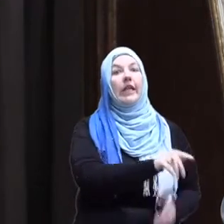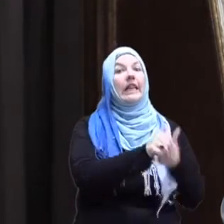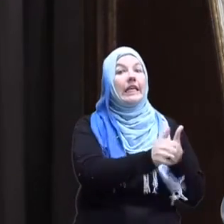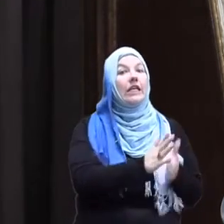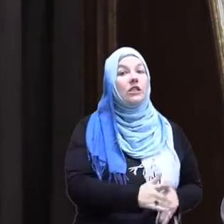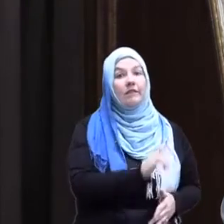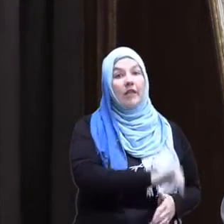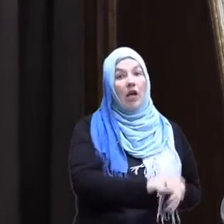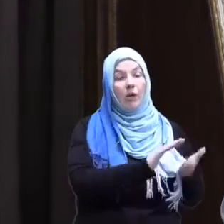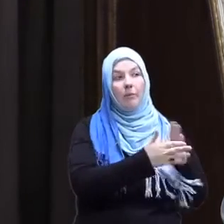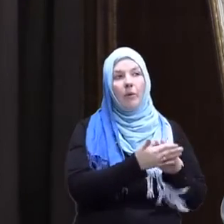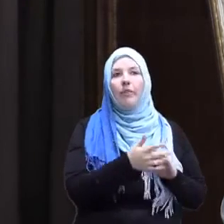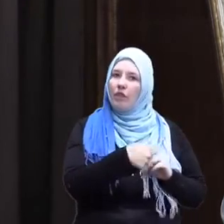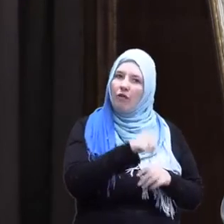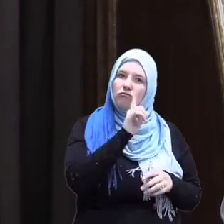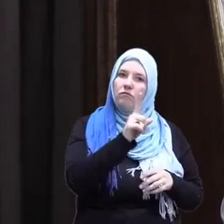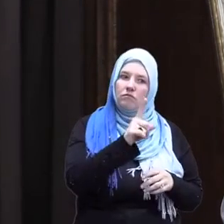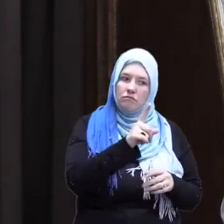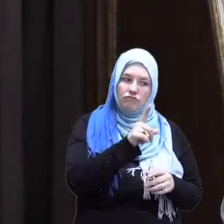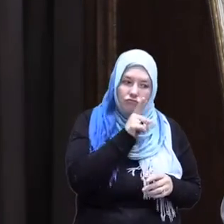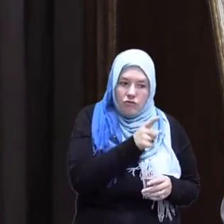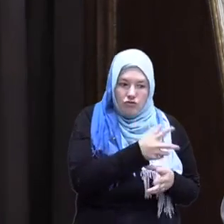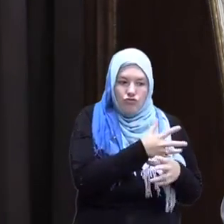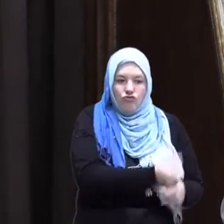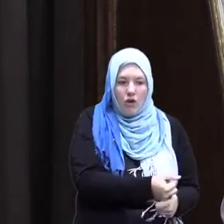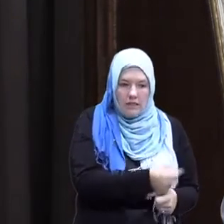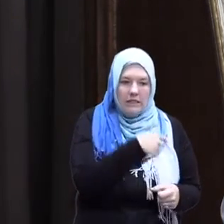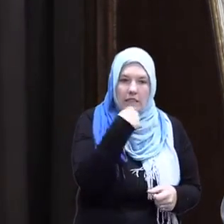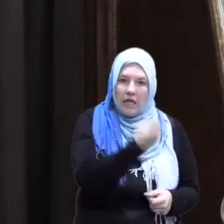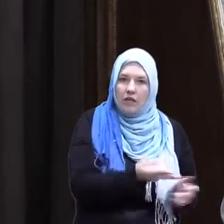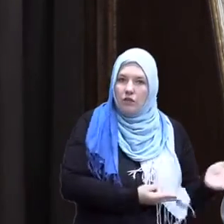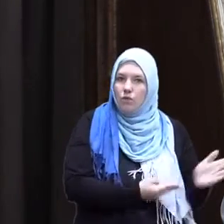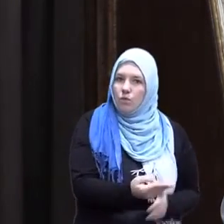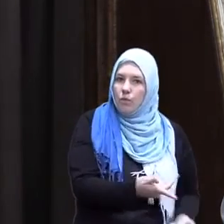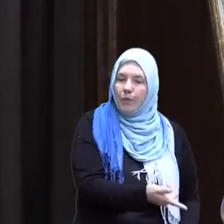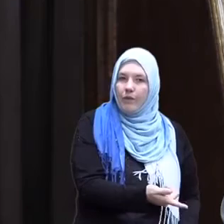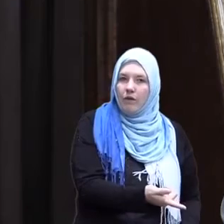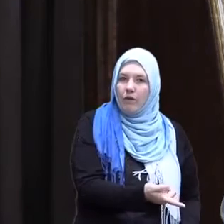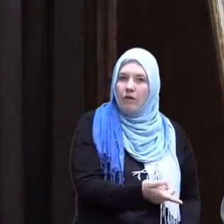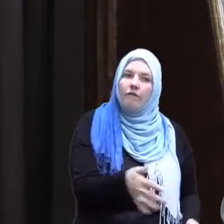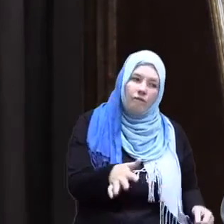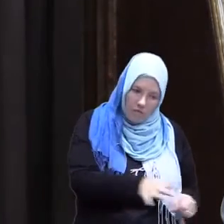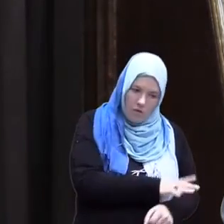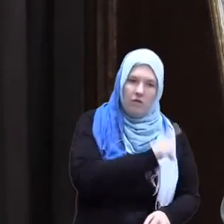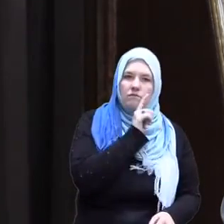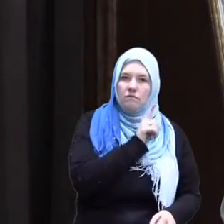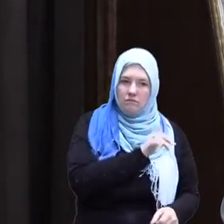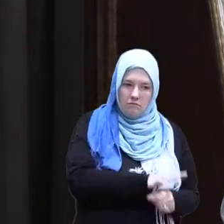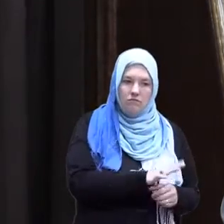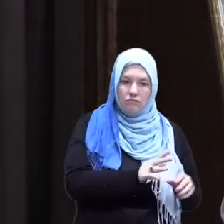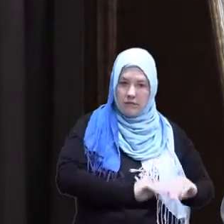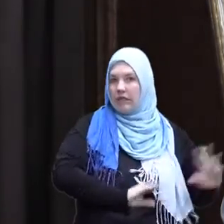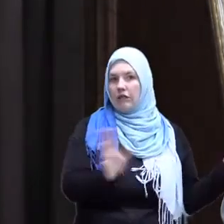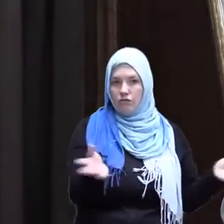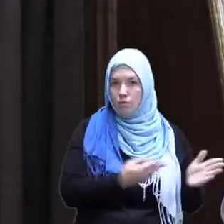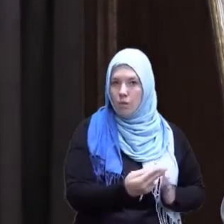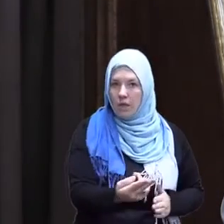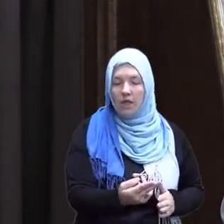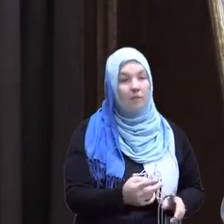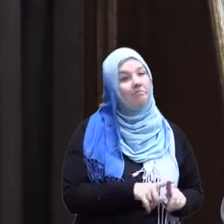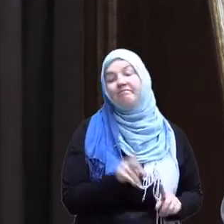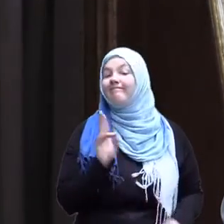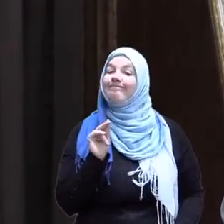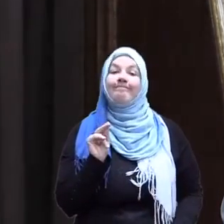leaders who are entrusted with telling the truth, full and complete and clear. But